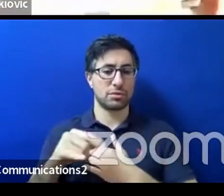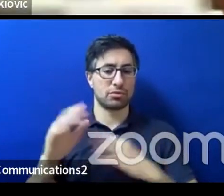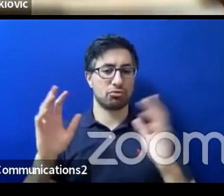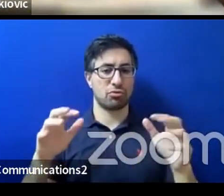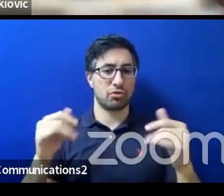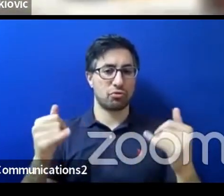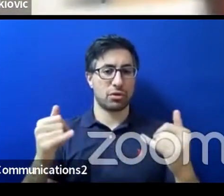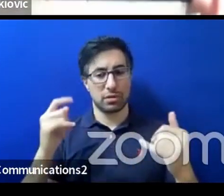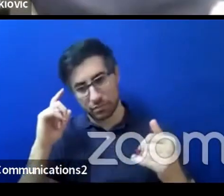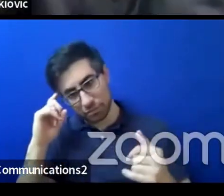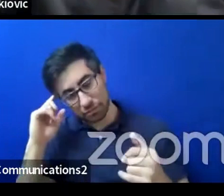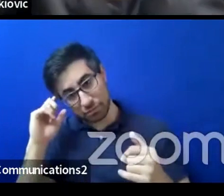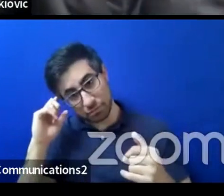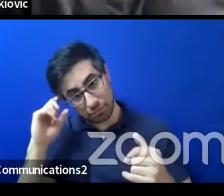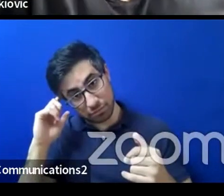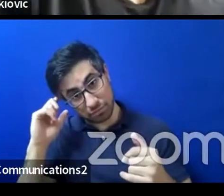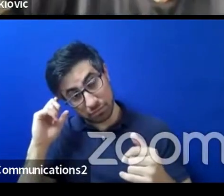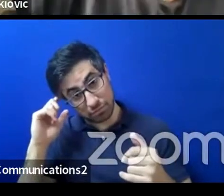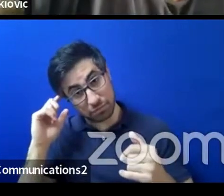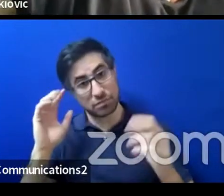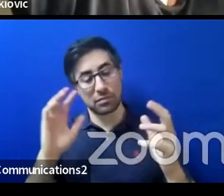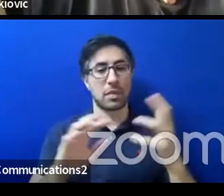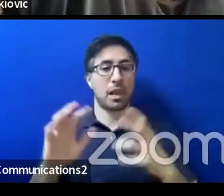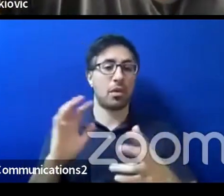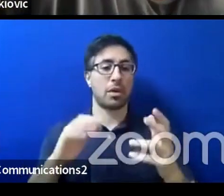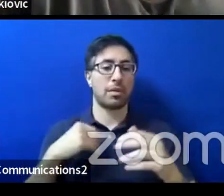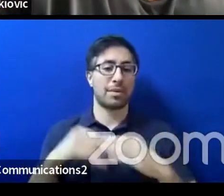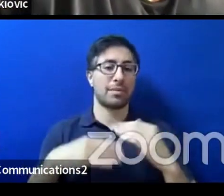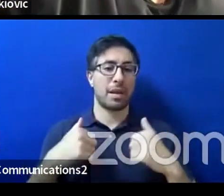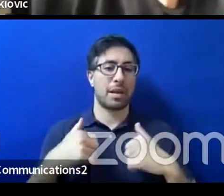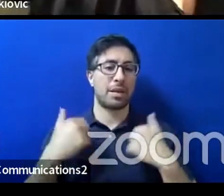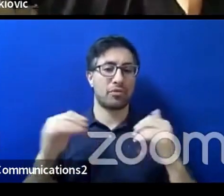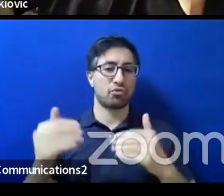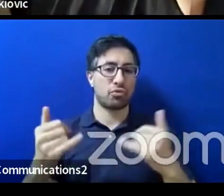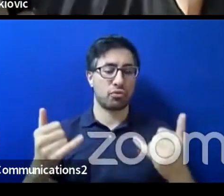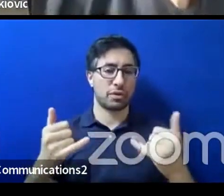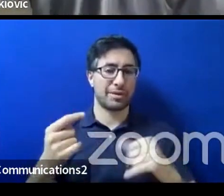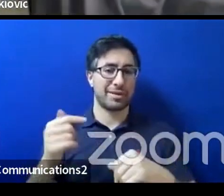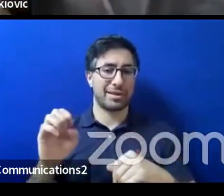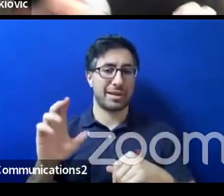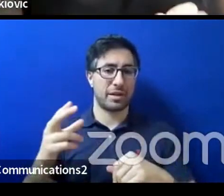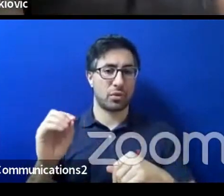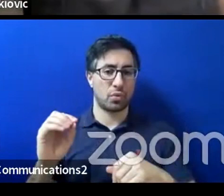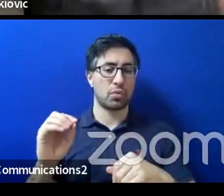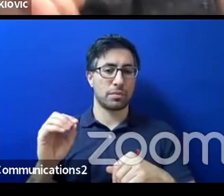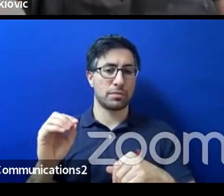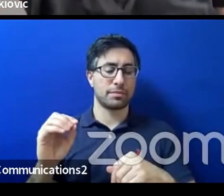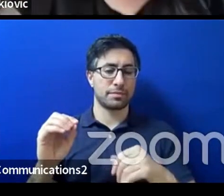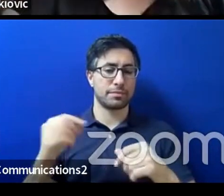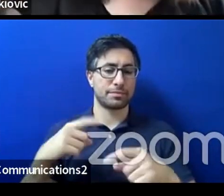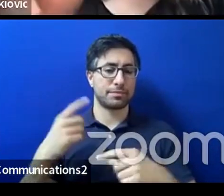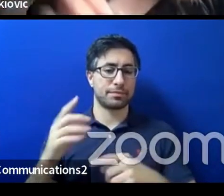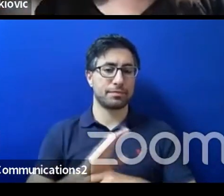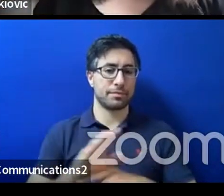right now, pretty cloudy. I'm in my living room right now, so it's a little echoey. I've been busy